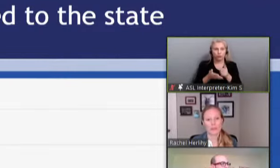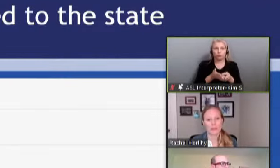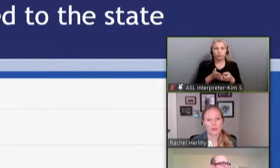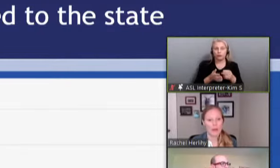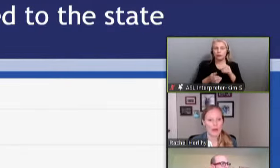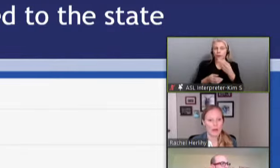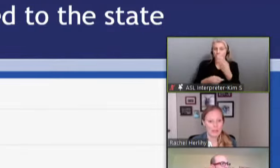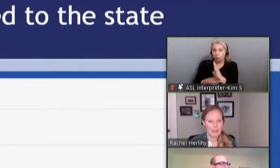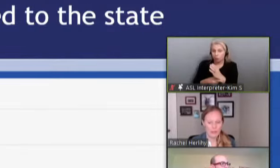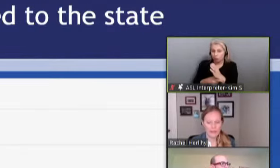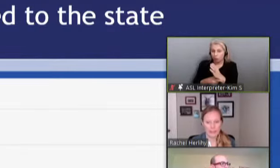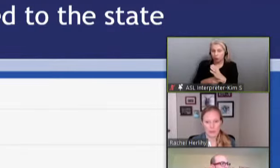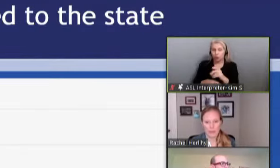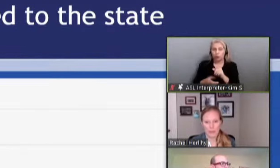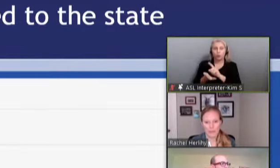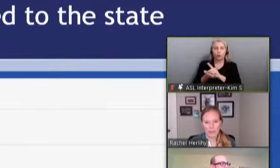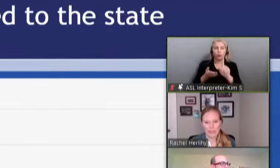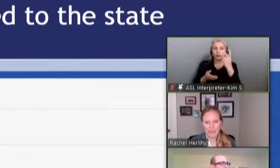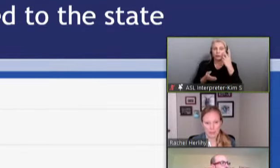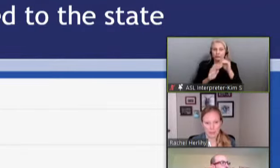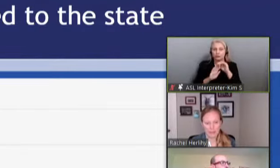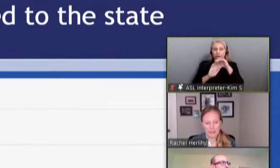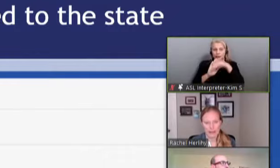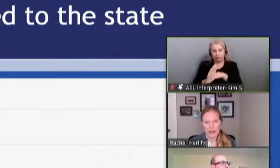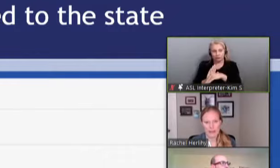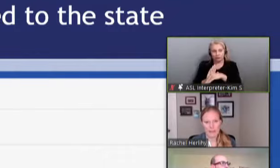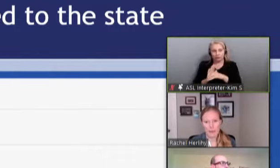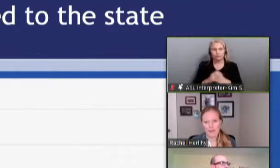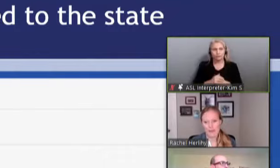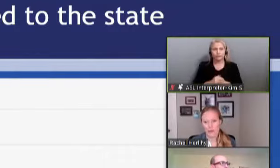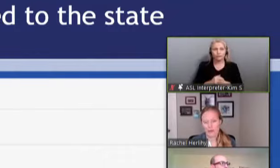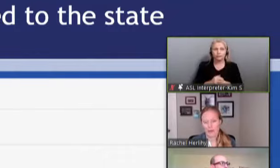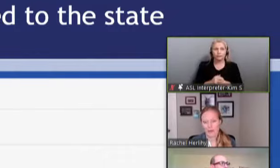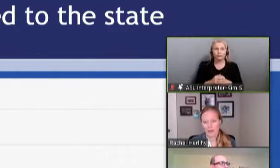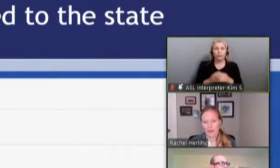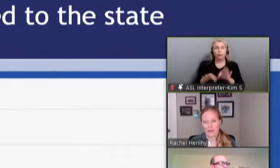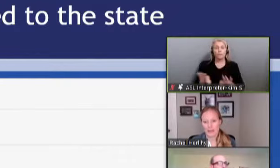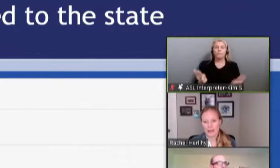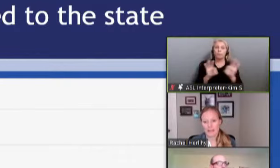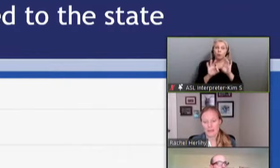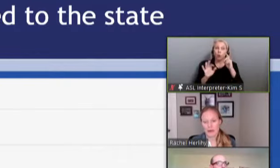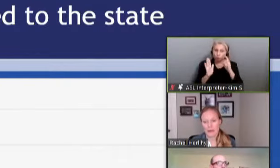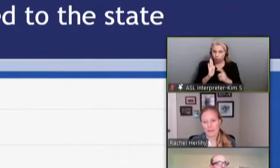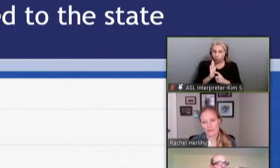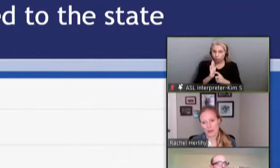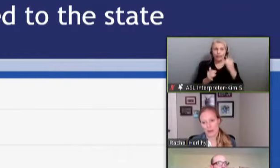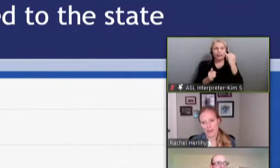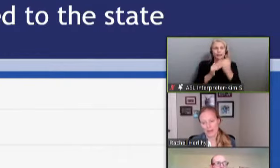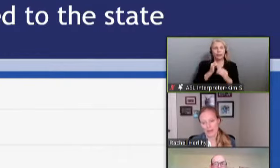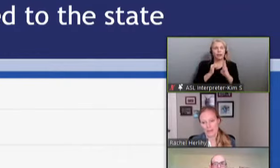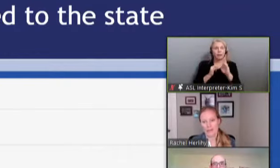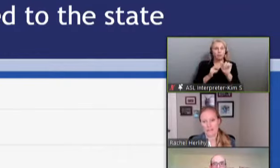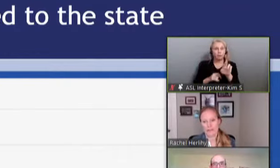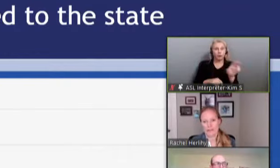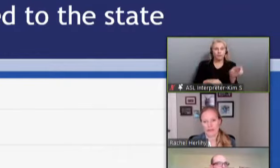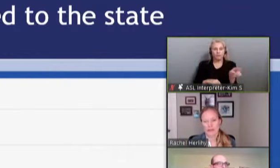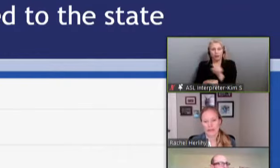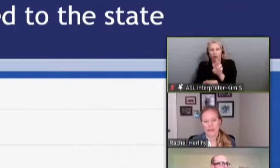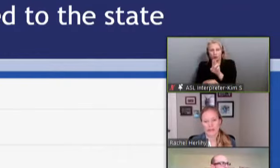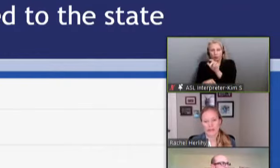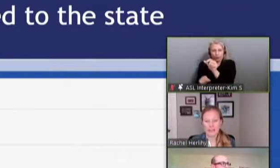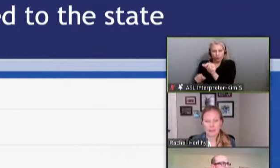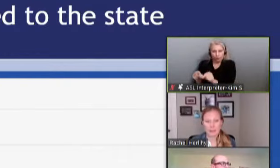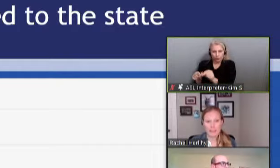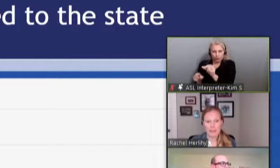shown in blue are weeks where we've seen a week over week decrease. Important to note that the last bar to the far right end of this